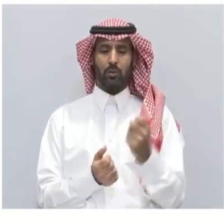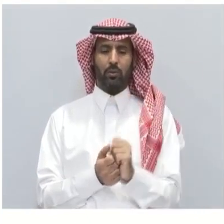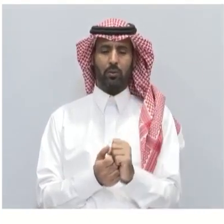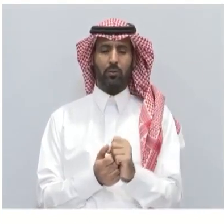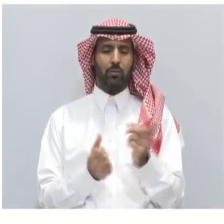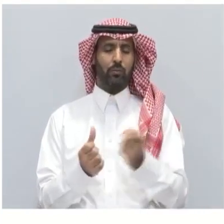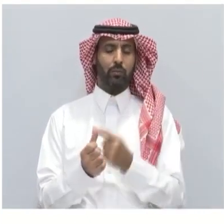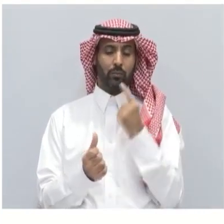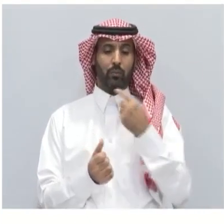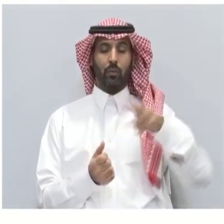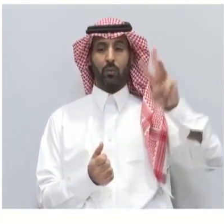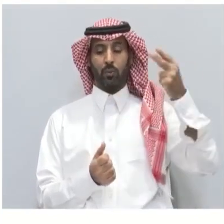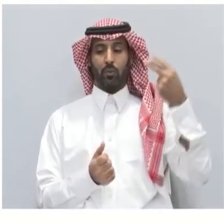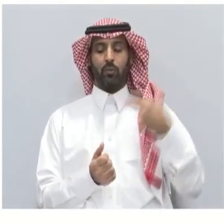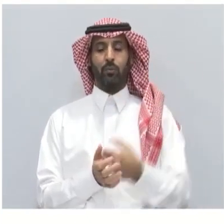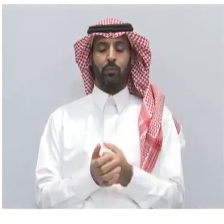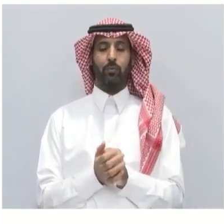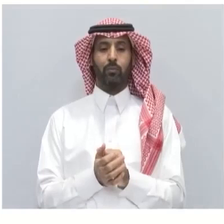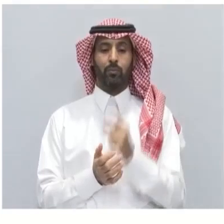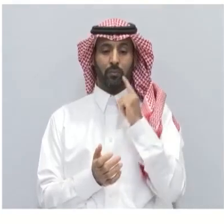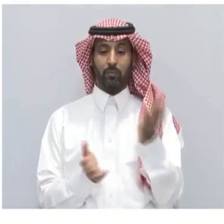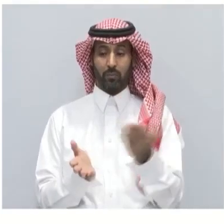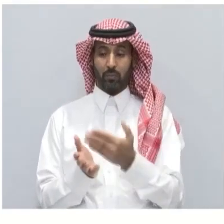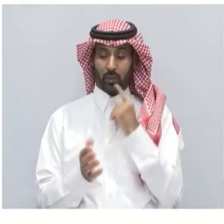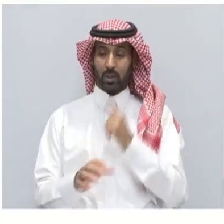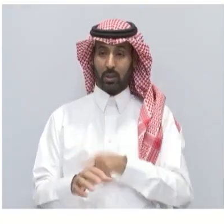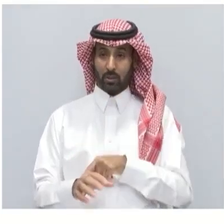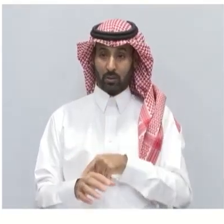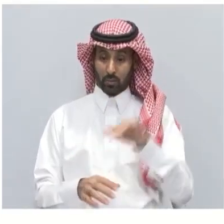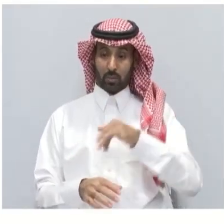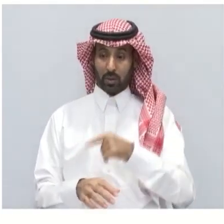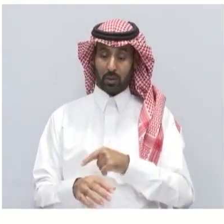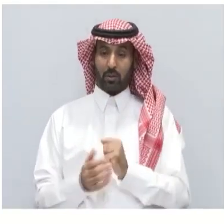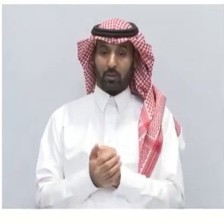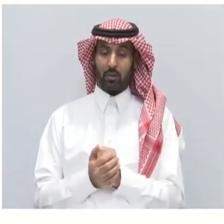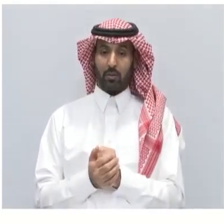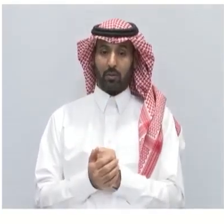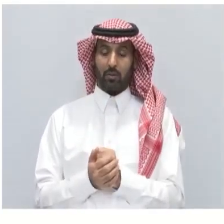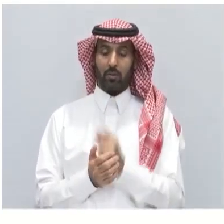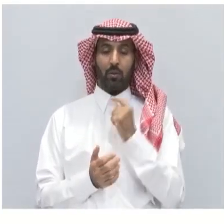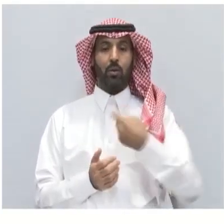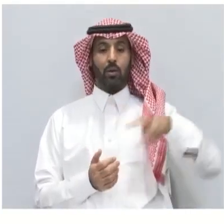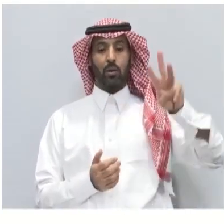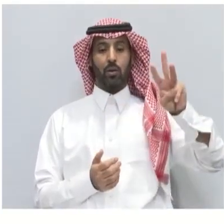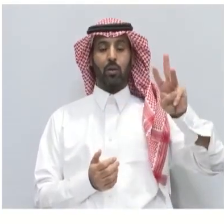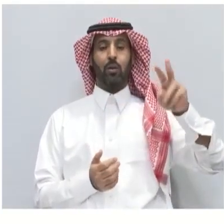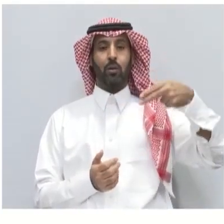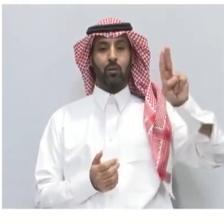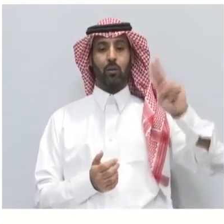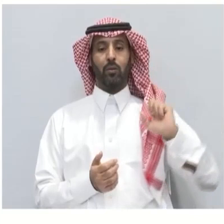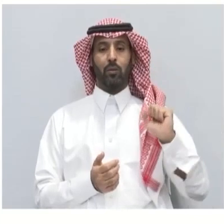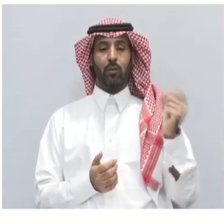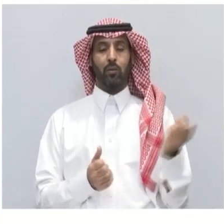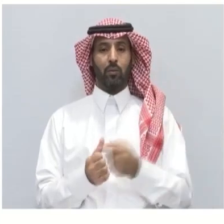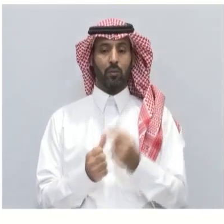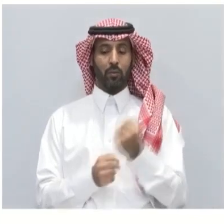Then we put the question mark. Will you be over soon? Will you? W-U. And the